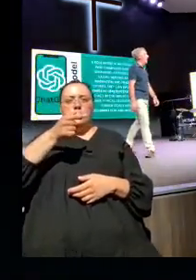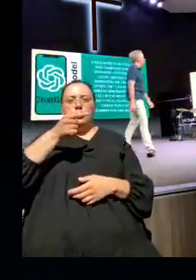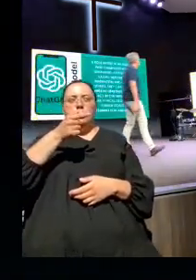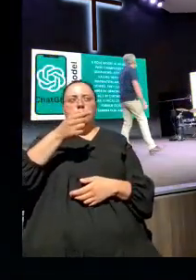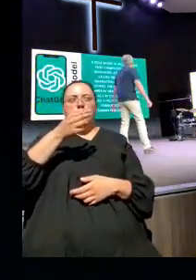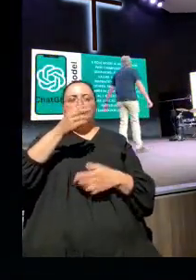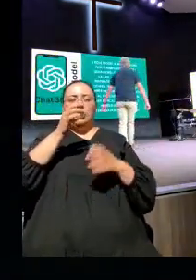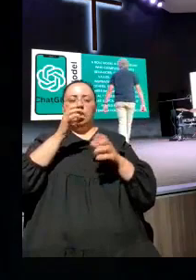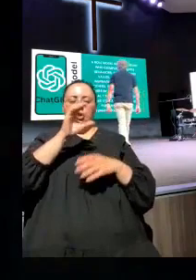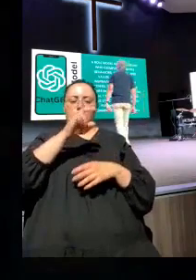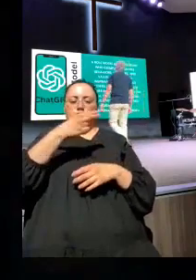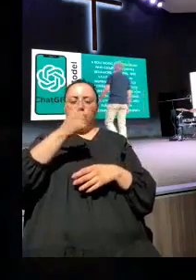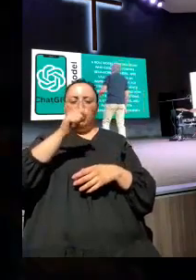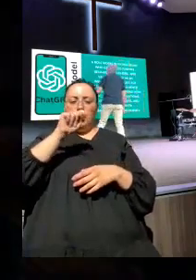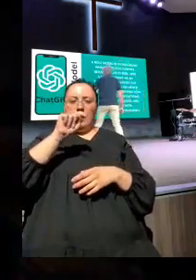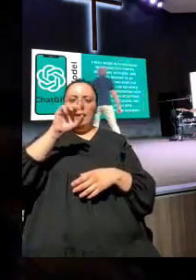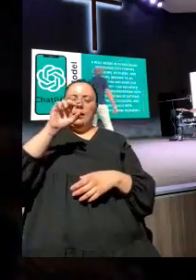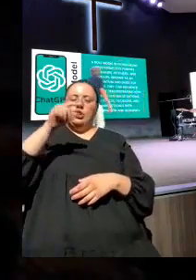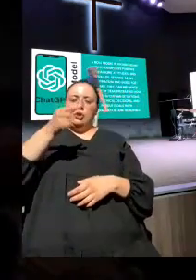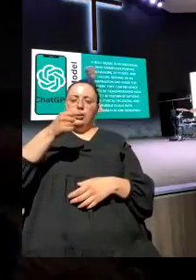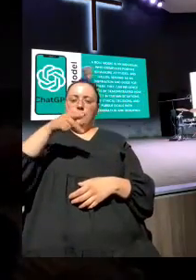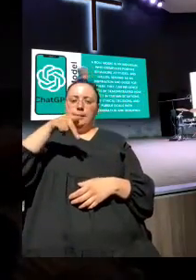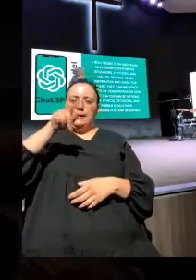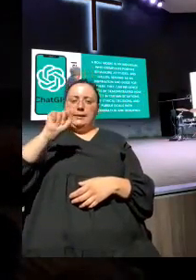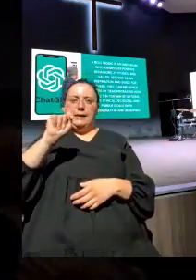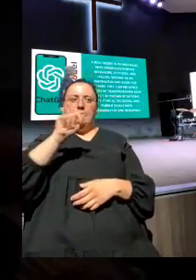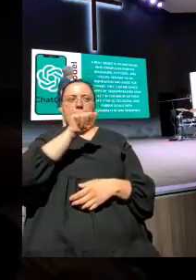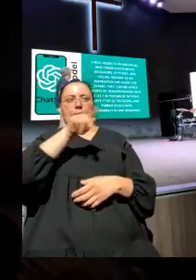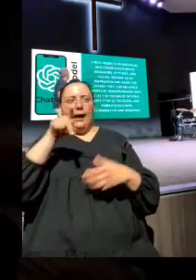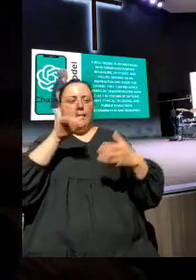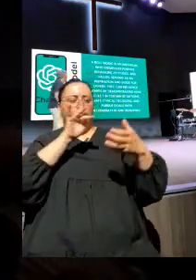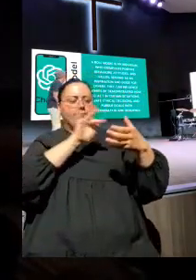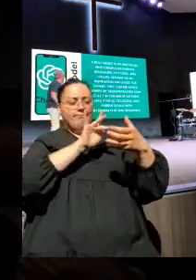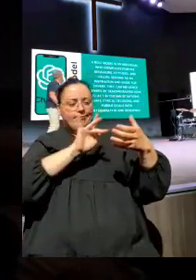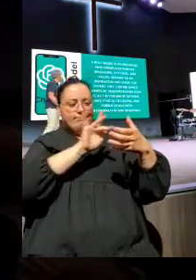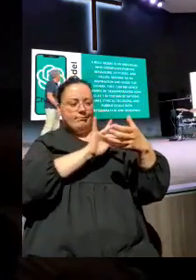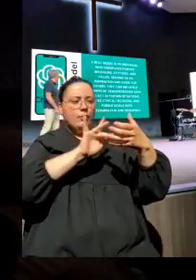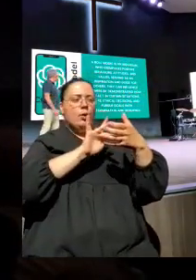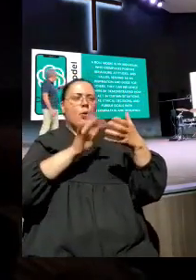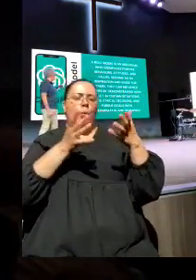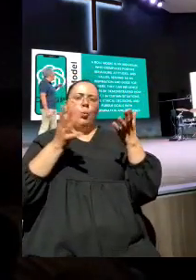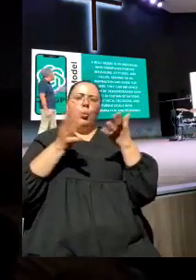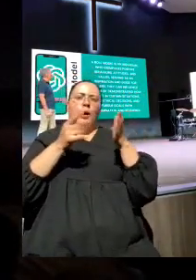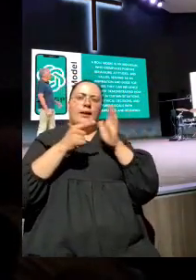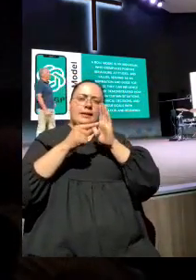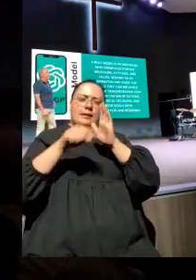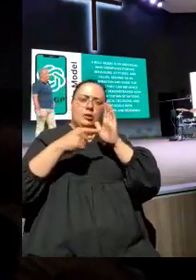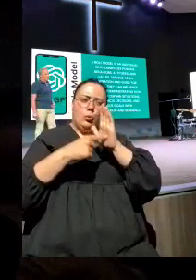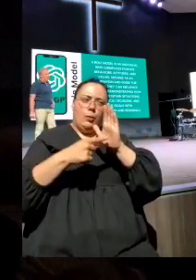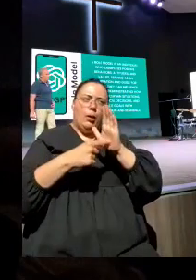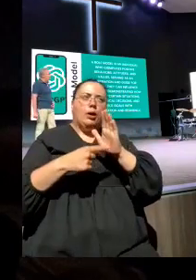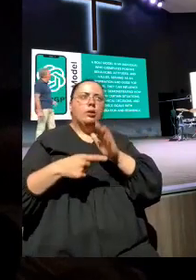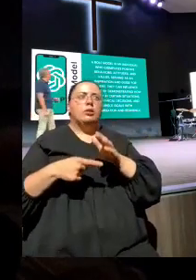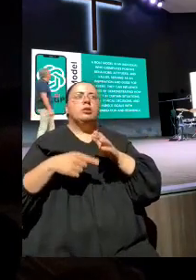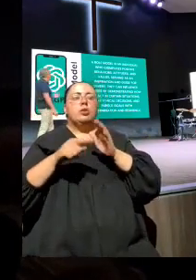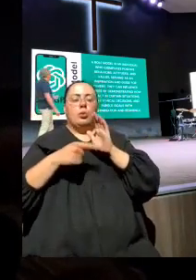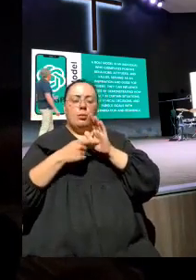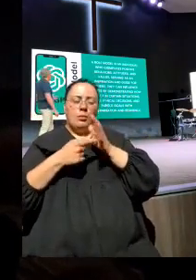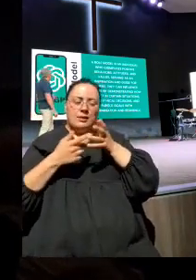it? And this is what ChatGPT said. A role model is an individual who exemplifies positive behaviors,